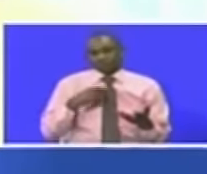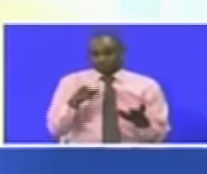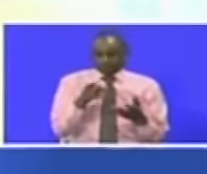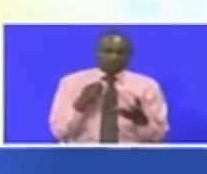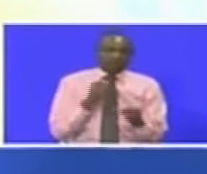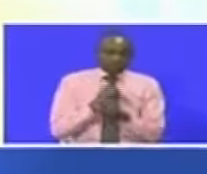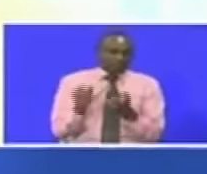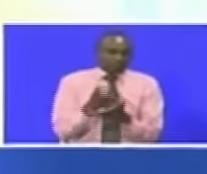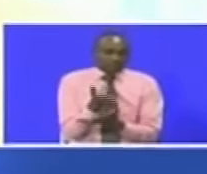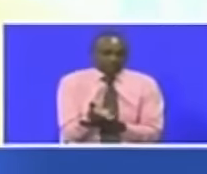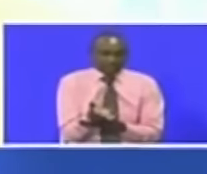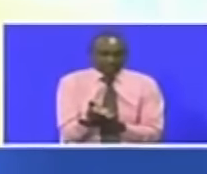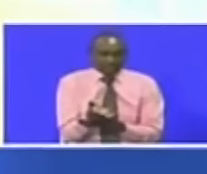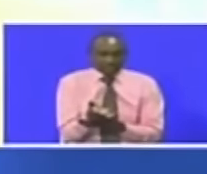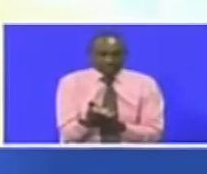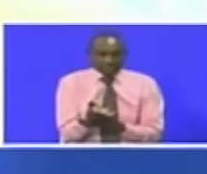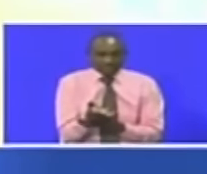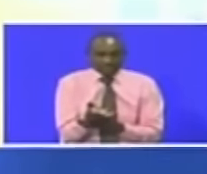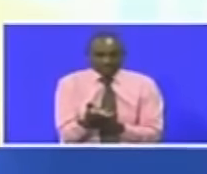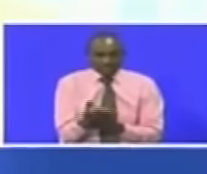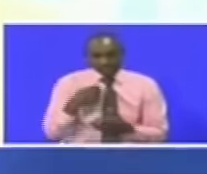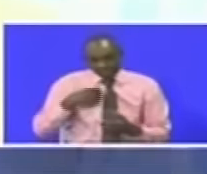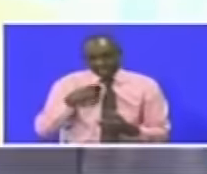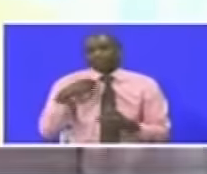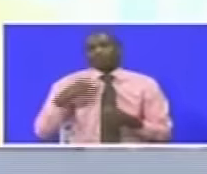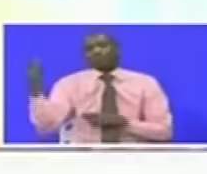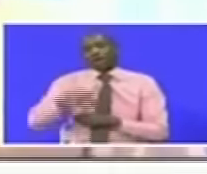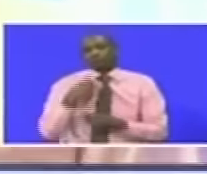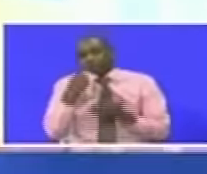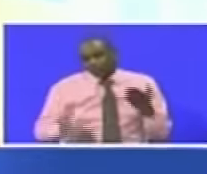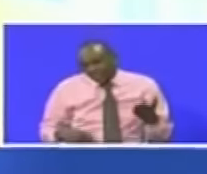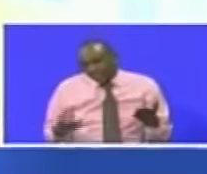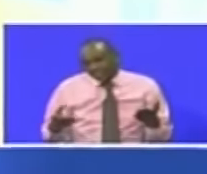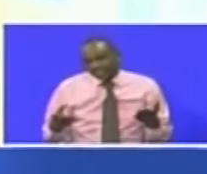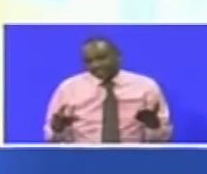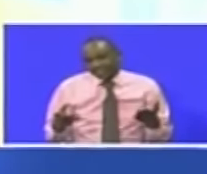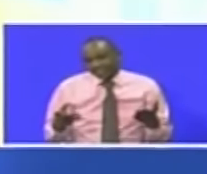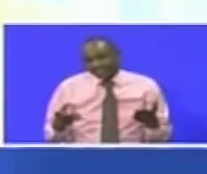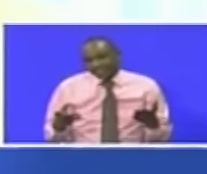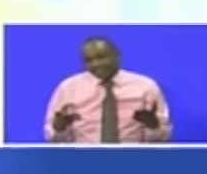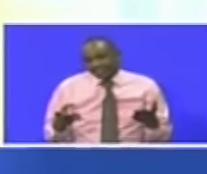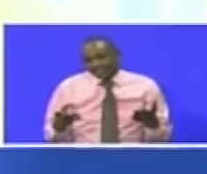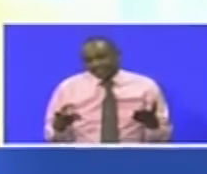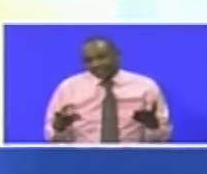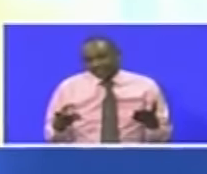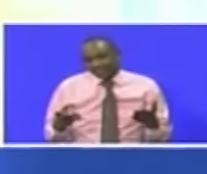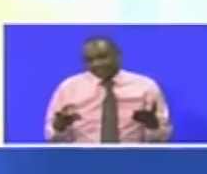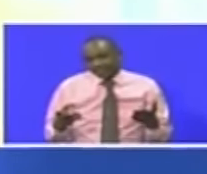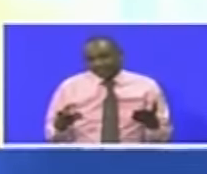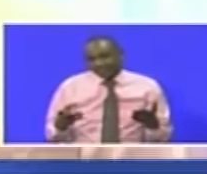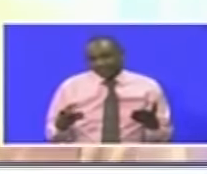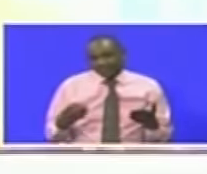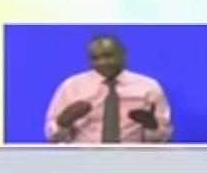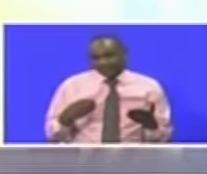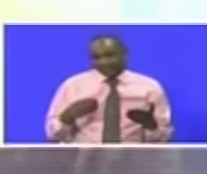coalitions. And now you see big guns coming in to go for chair of the seat of